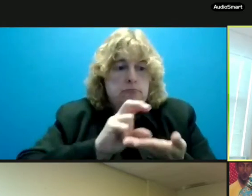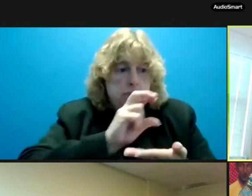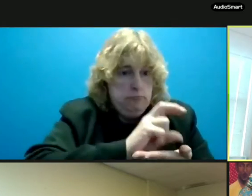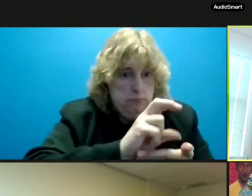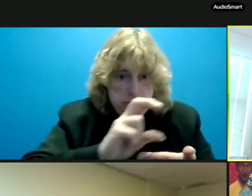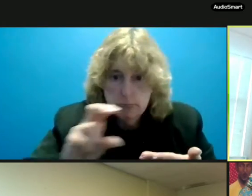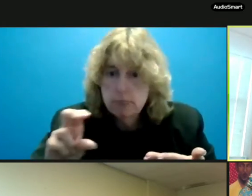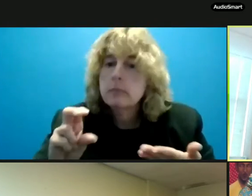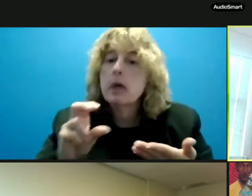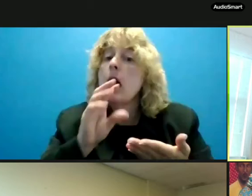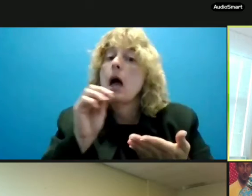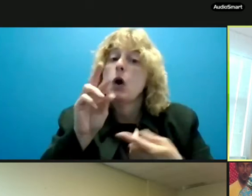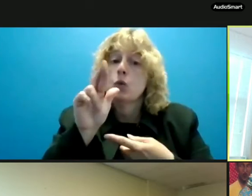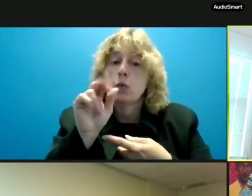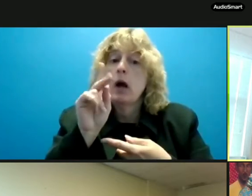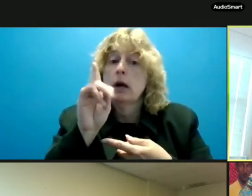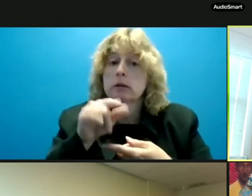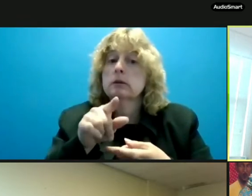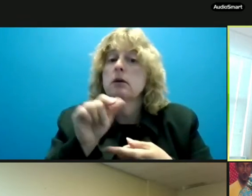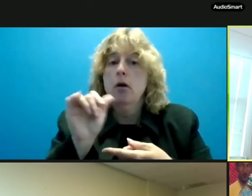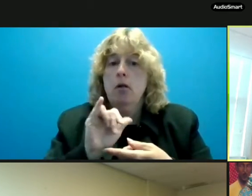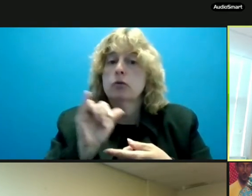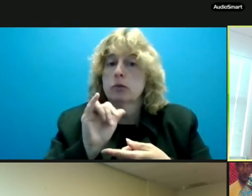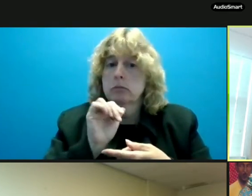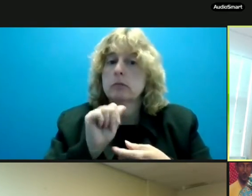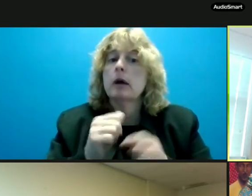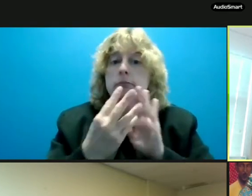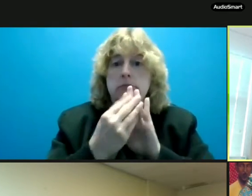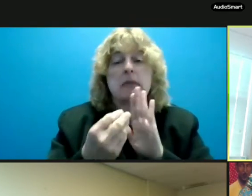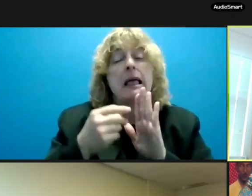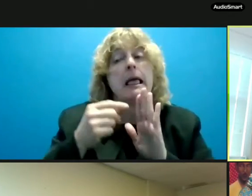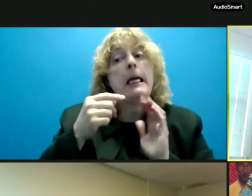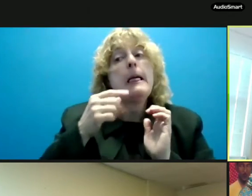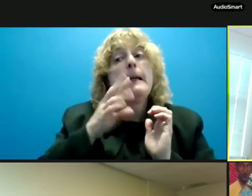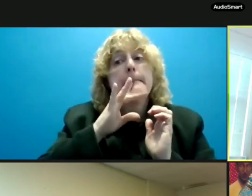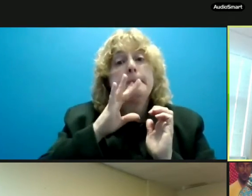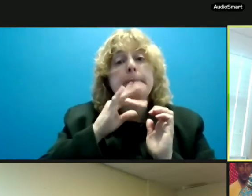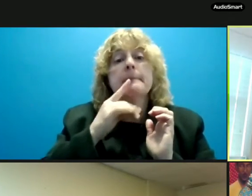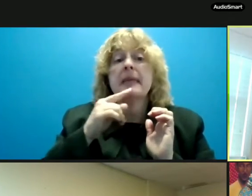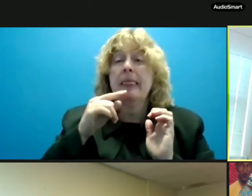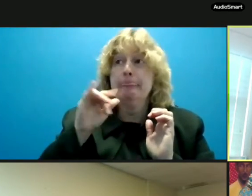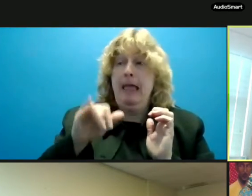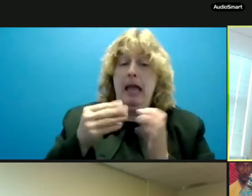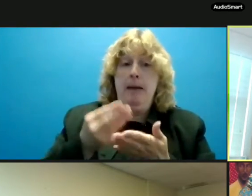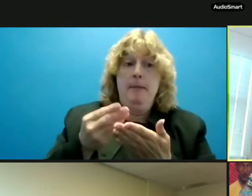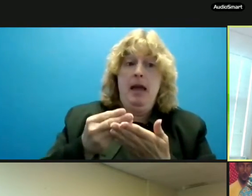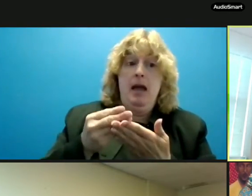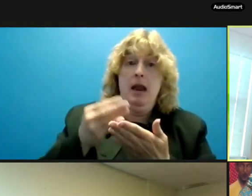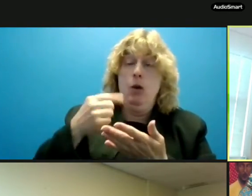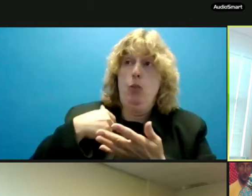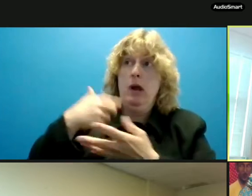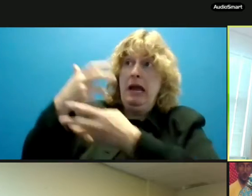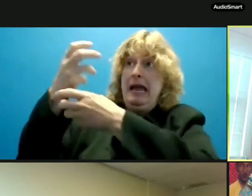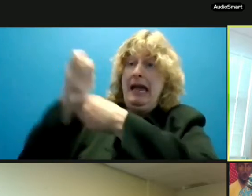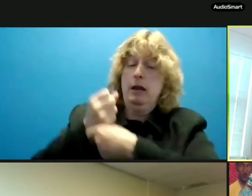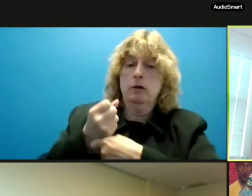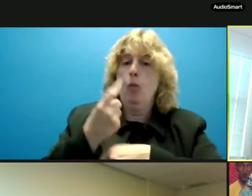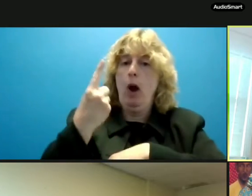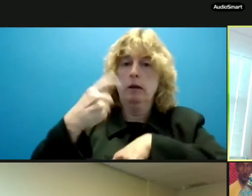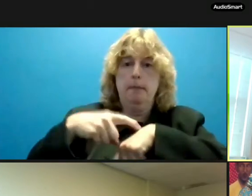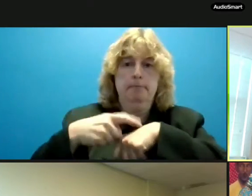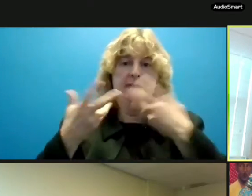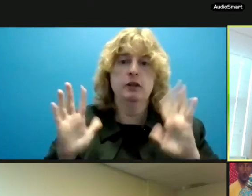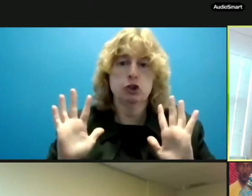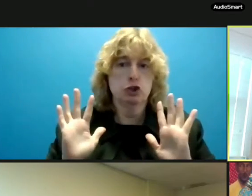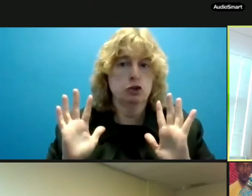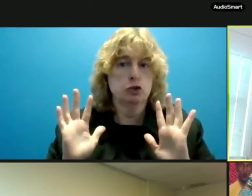well, is because this is one-time money, it is not funds that we can use for recurring revenue. So